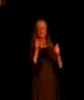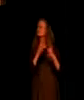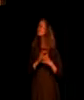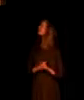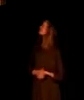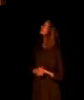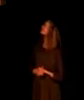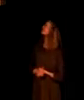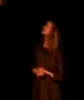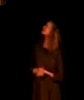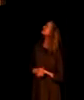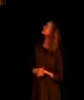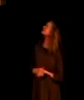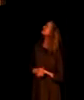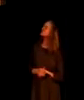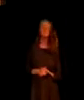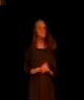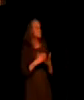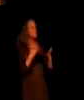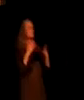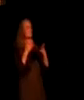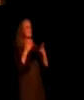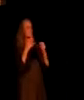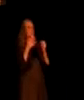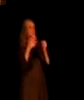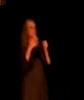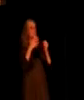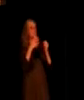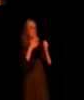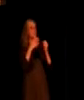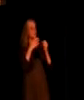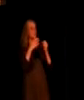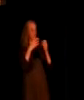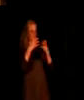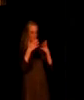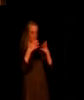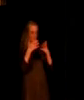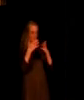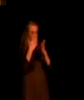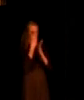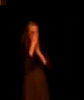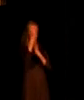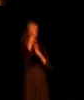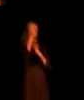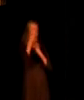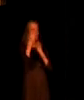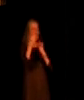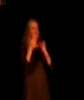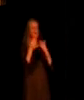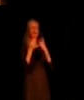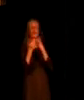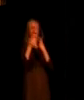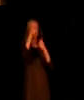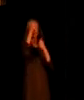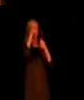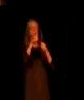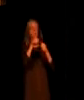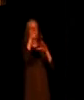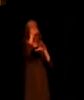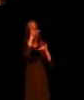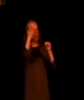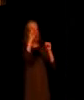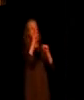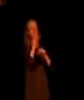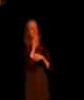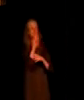And off it went to launch. A few of you might have been around. President Denison was